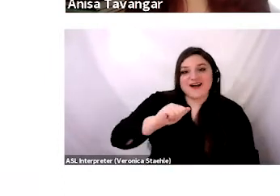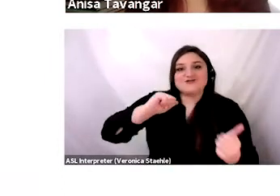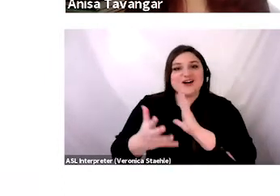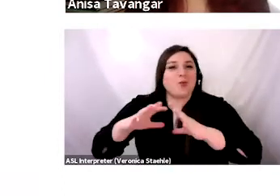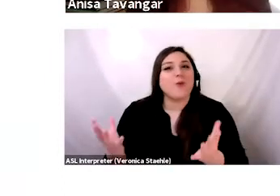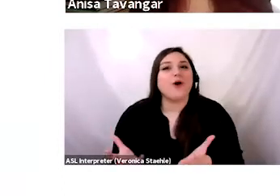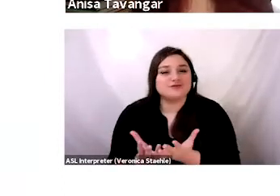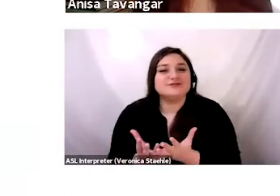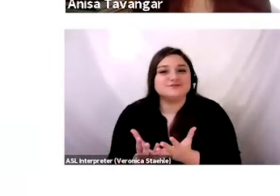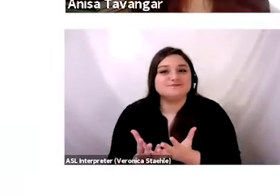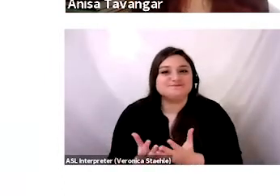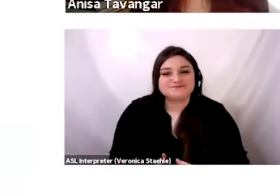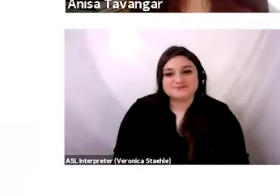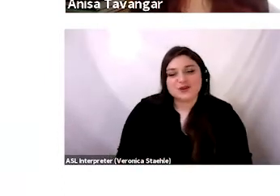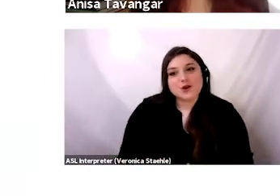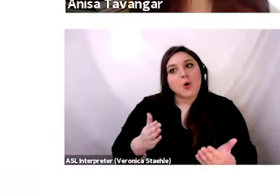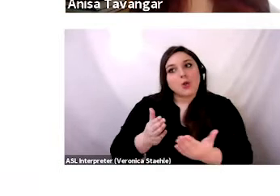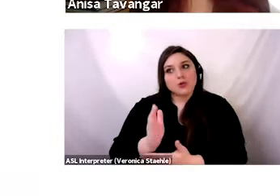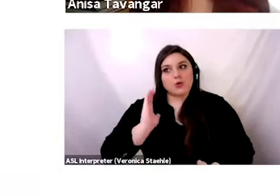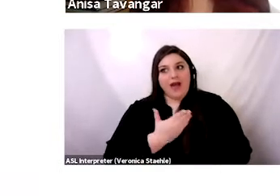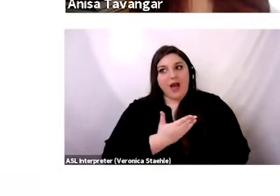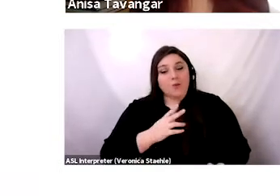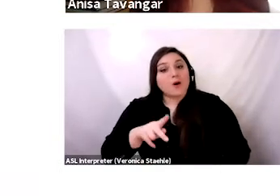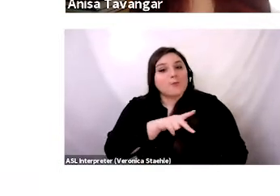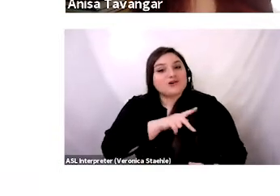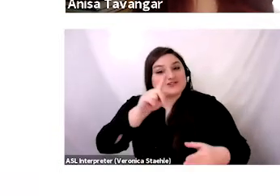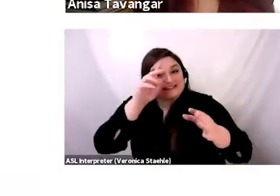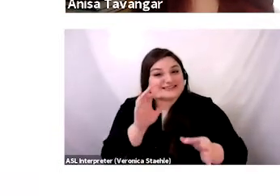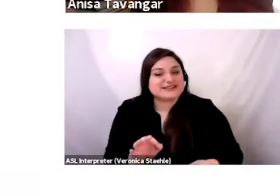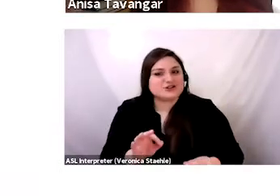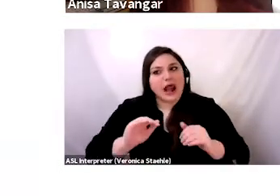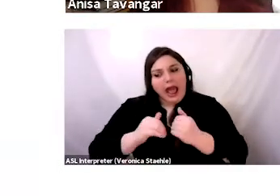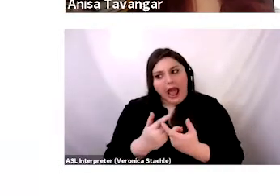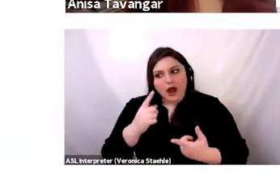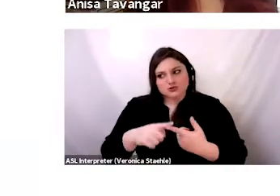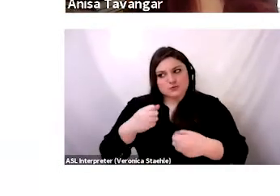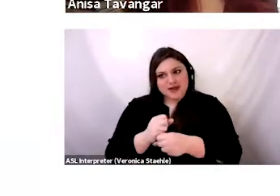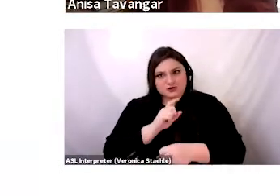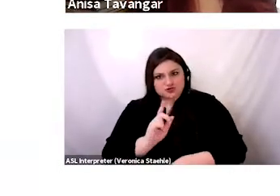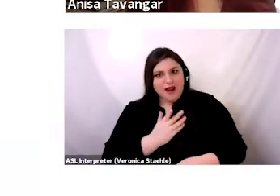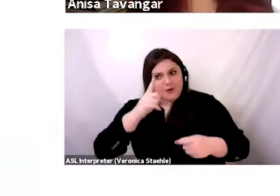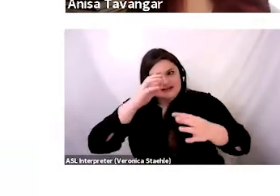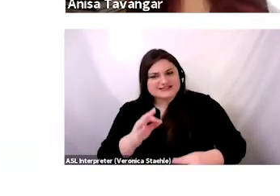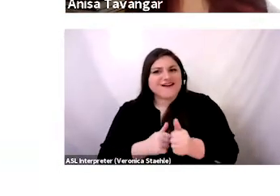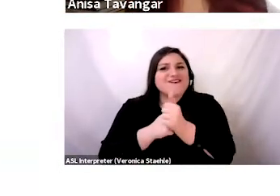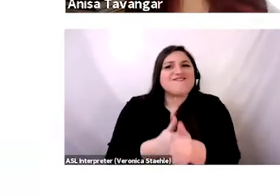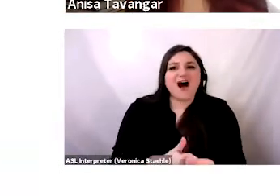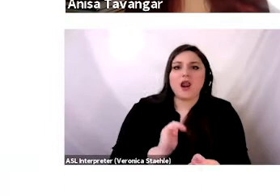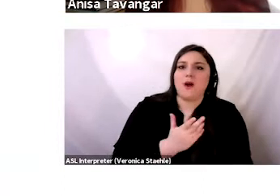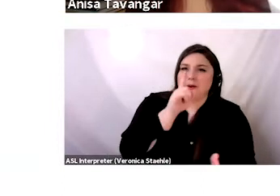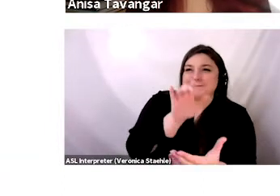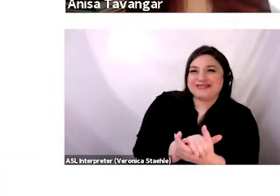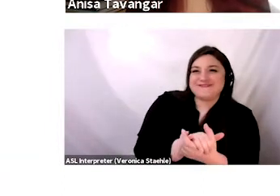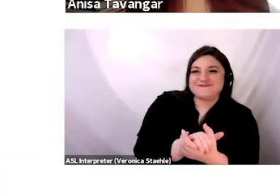as we are focused on changing the world, we are also looking at how we can create personal decisions that align with those values that we